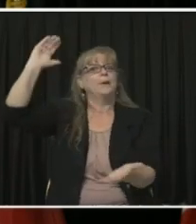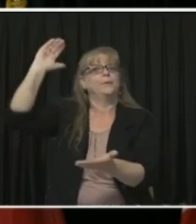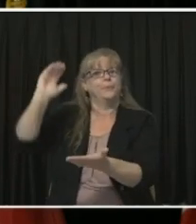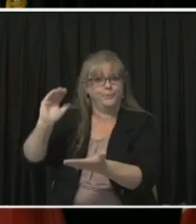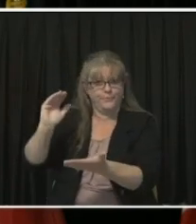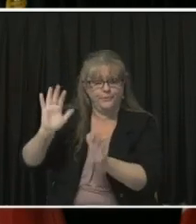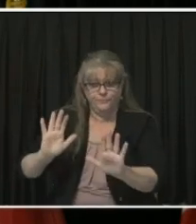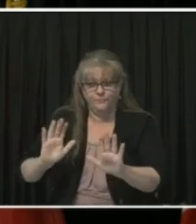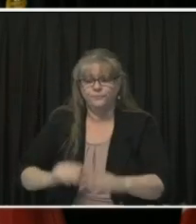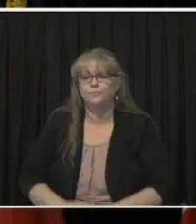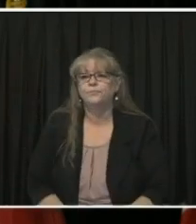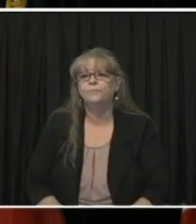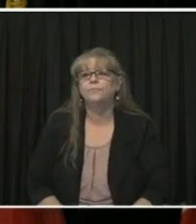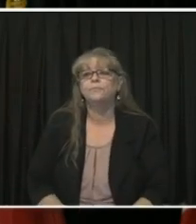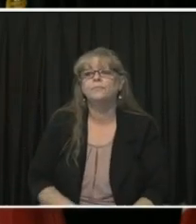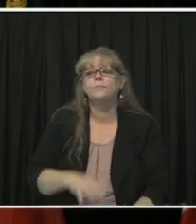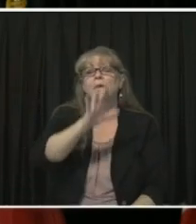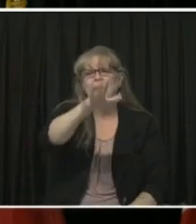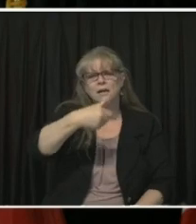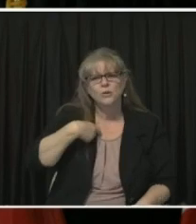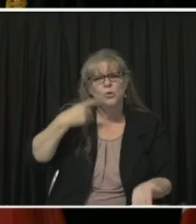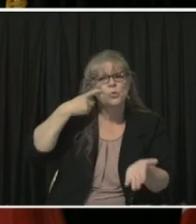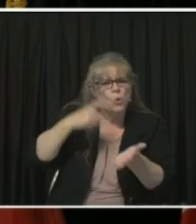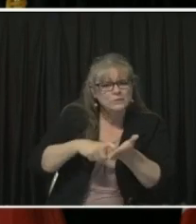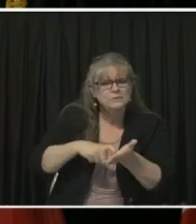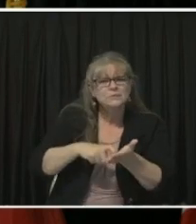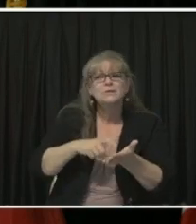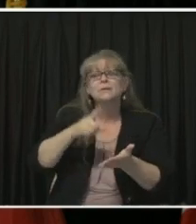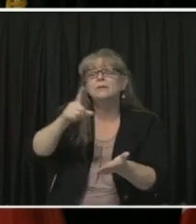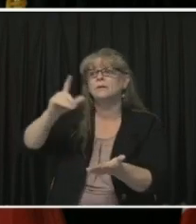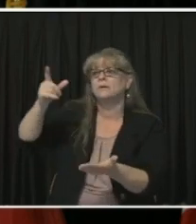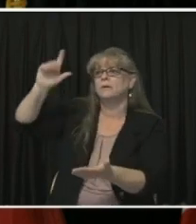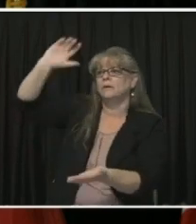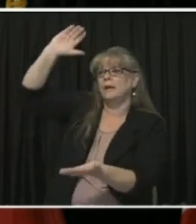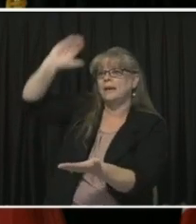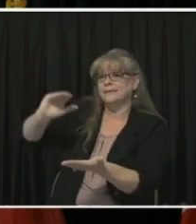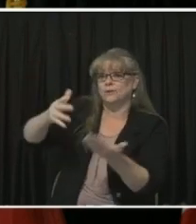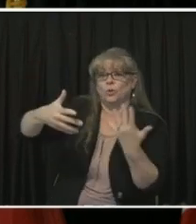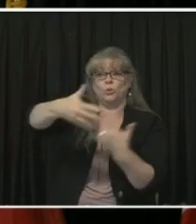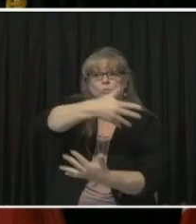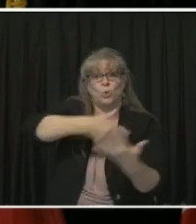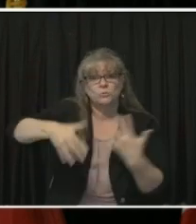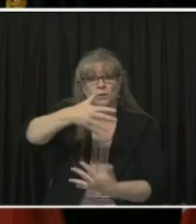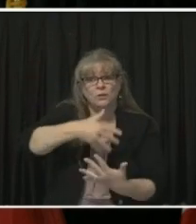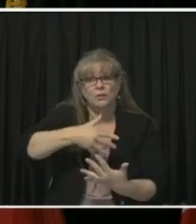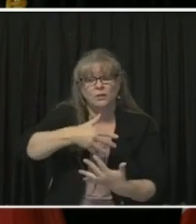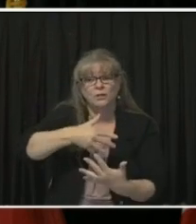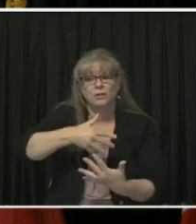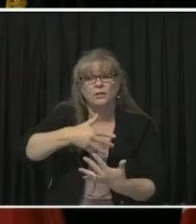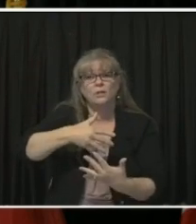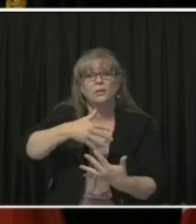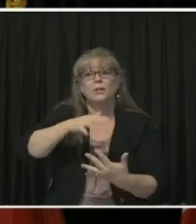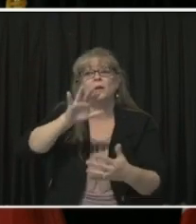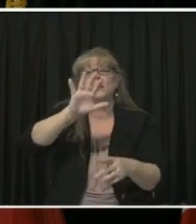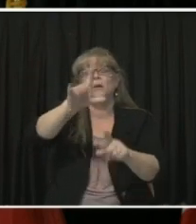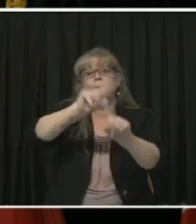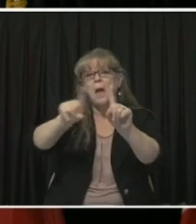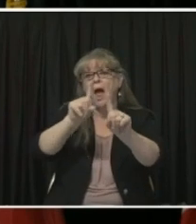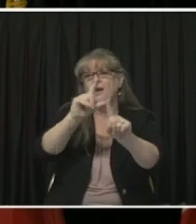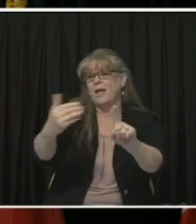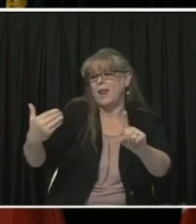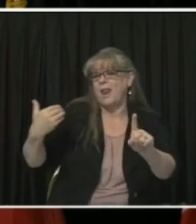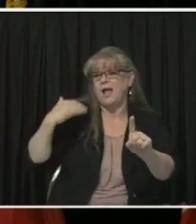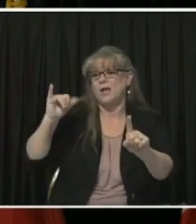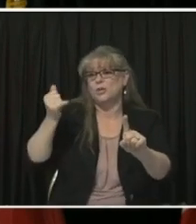I have a lot less, honestly, because in the line of work I'm in, I used to have hundreds of personal interactions a day. What do we say? You know, hugging